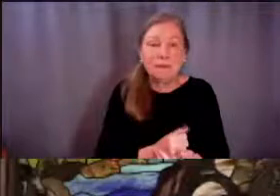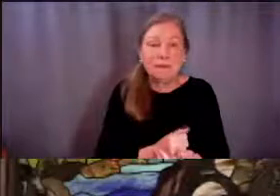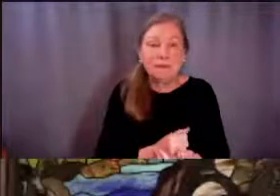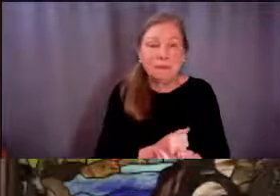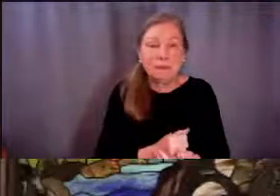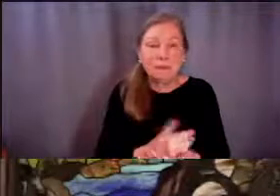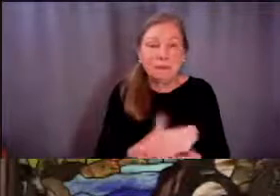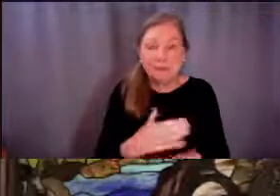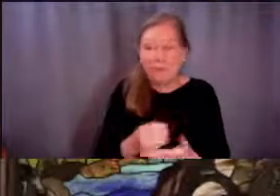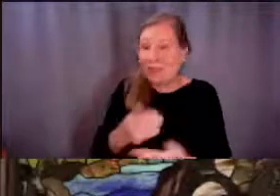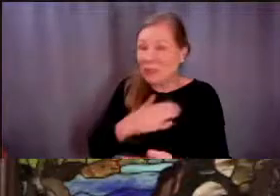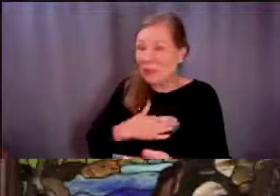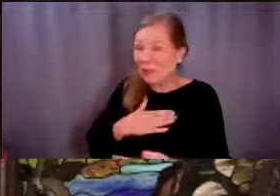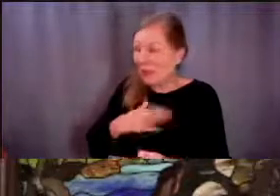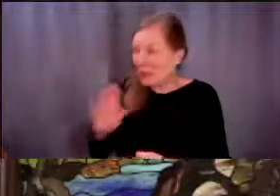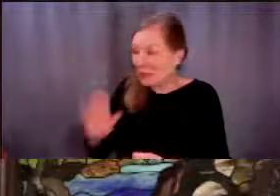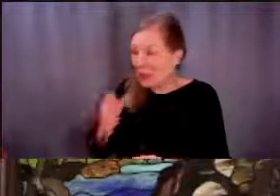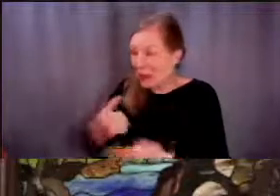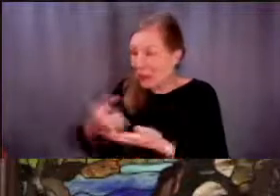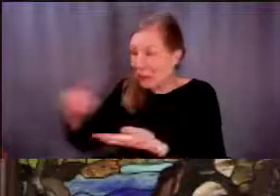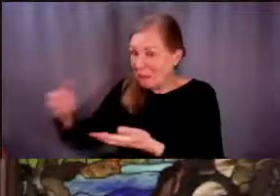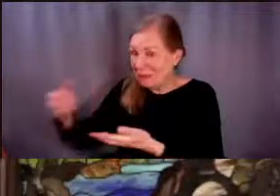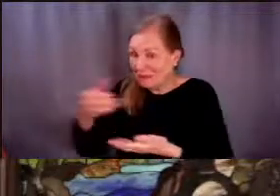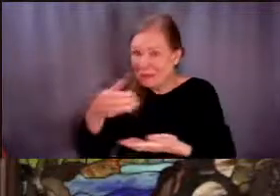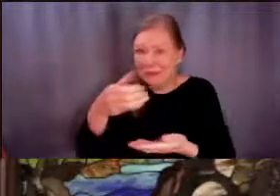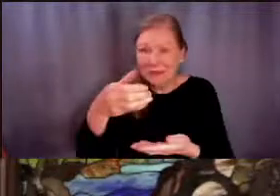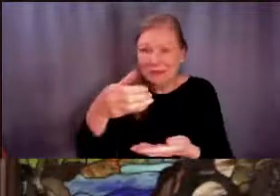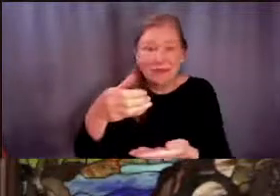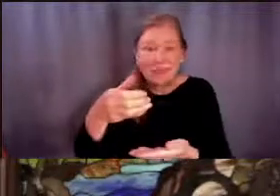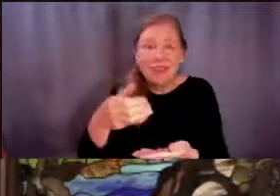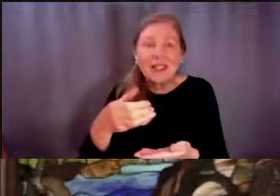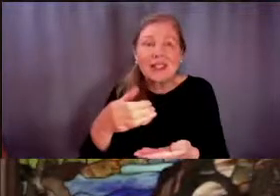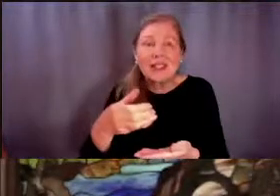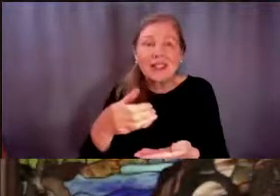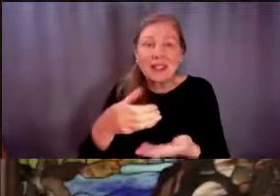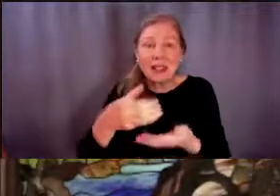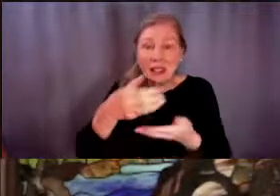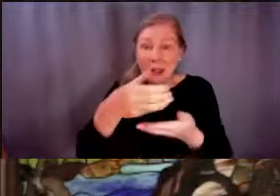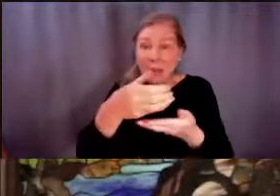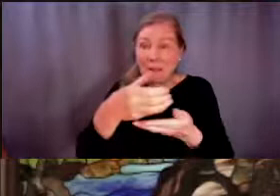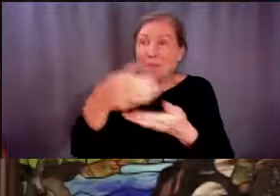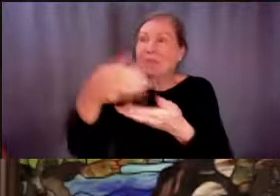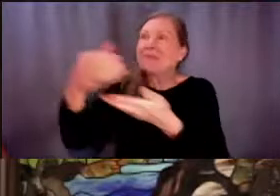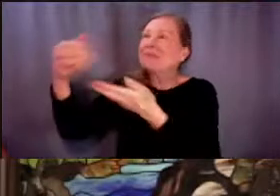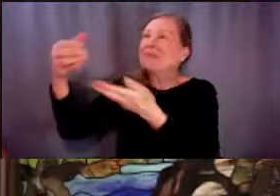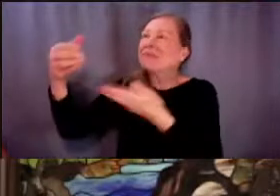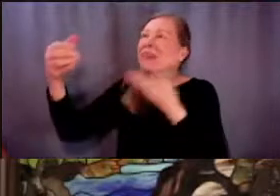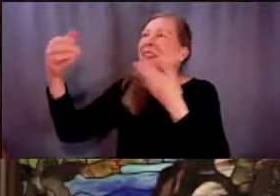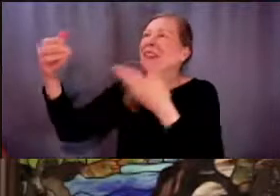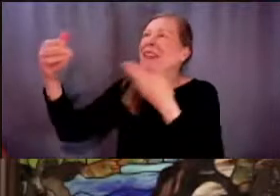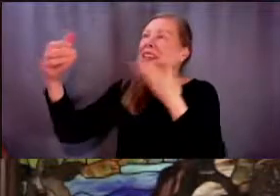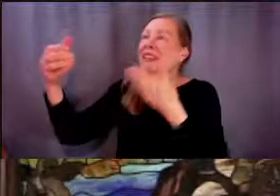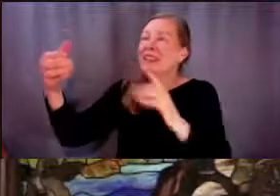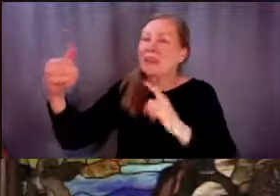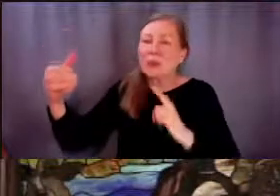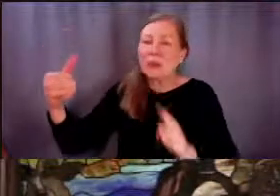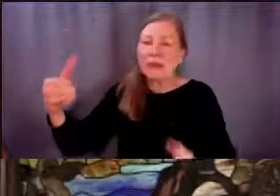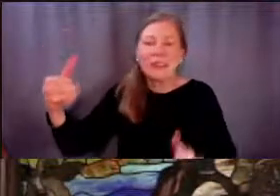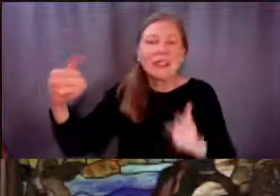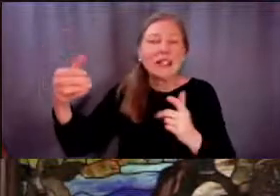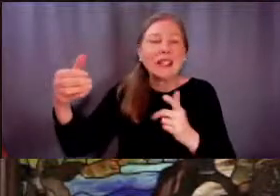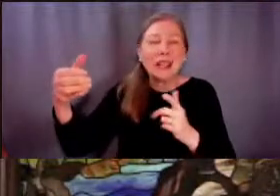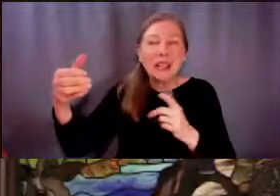I invite you to raise yours as well. He took the cup, gave thanks to you, Lord, gave it to